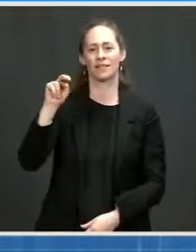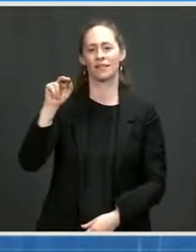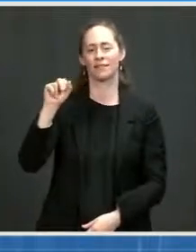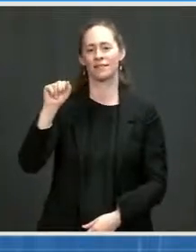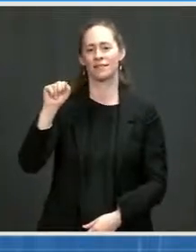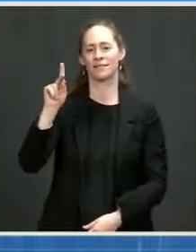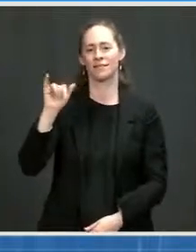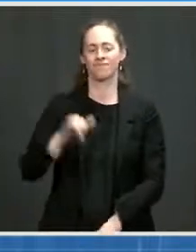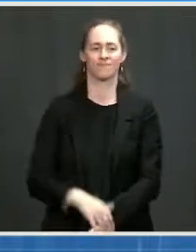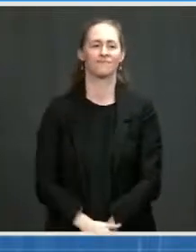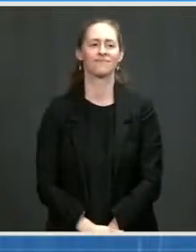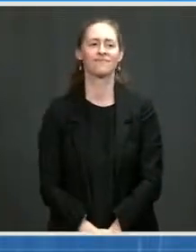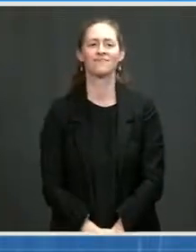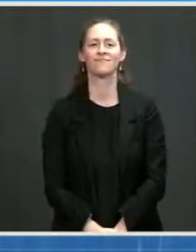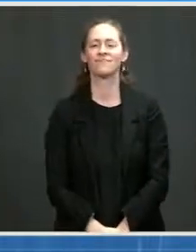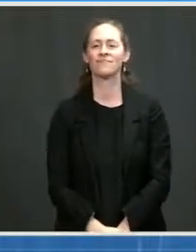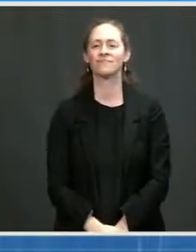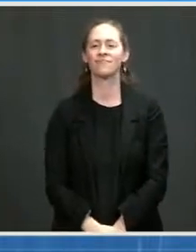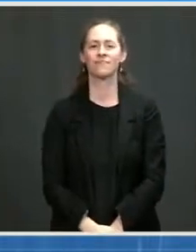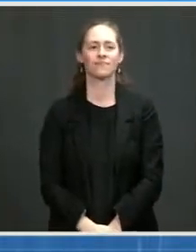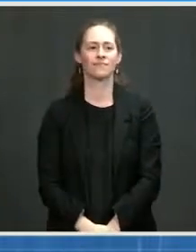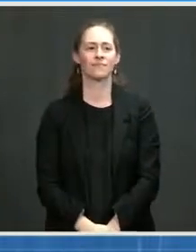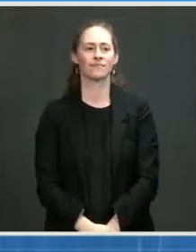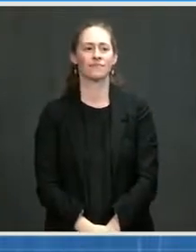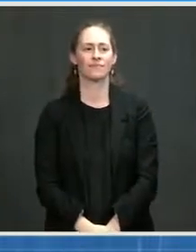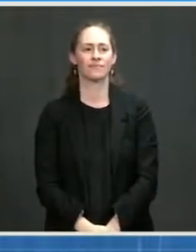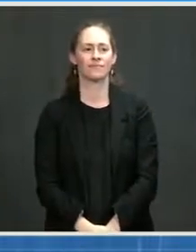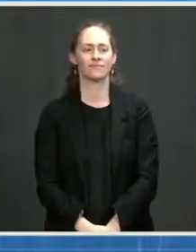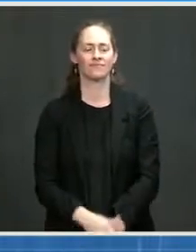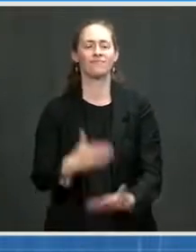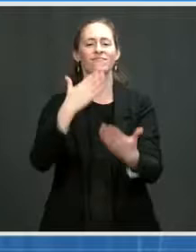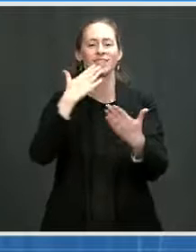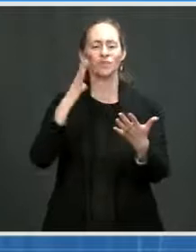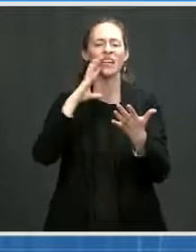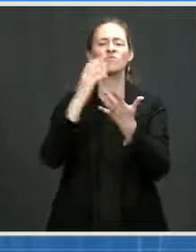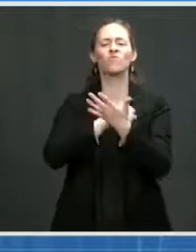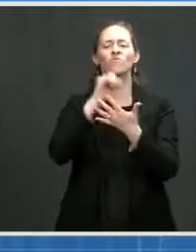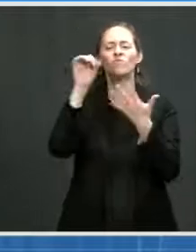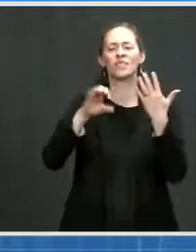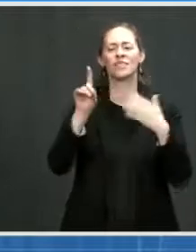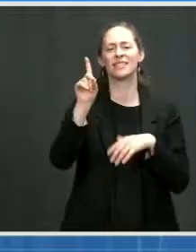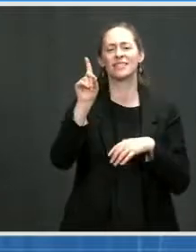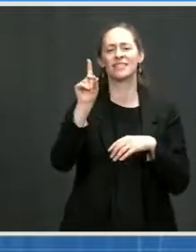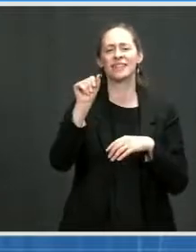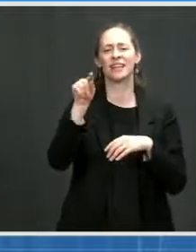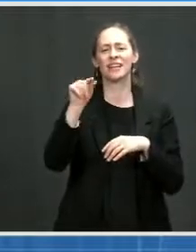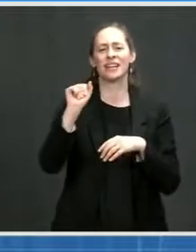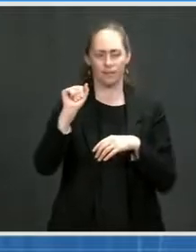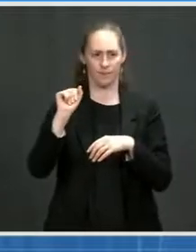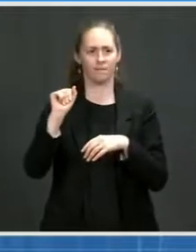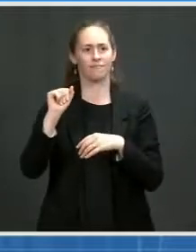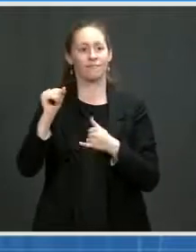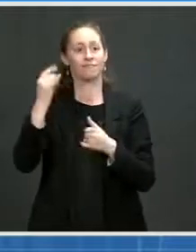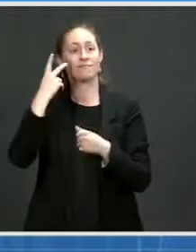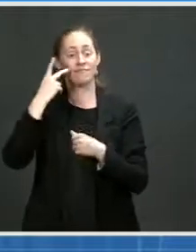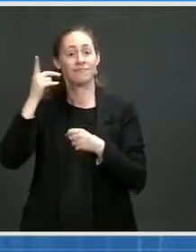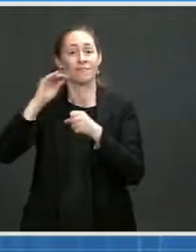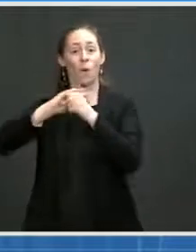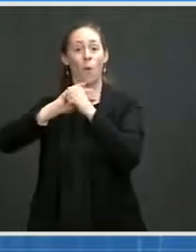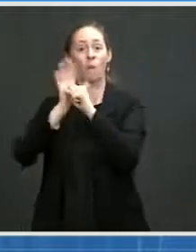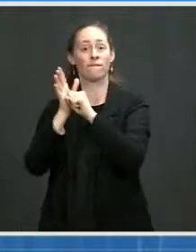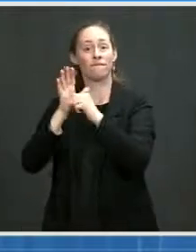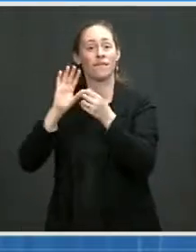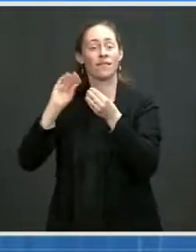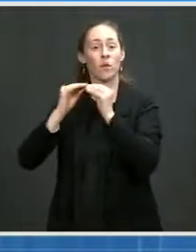Good afternoon. Let's begin with an overview of the data. We continue to see decreases in the COVID-19 cases nationwide.